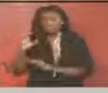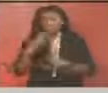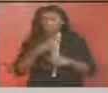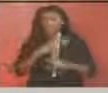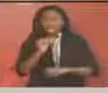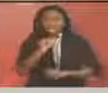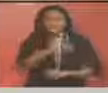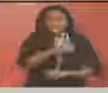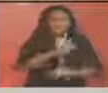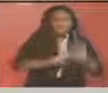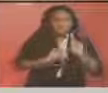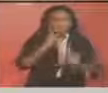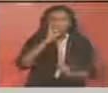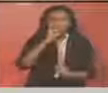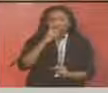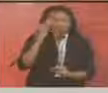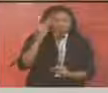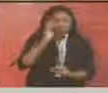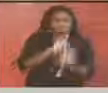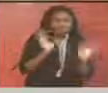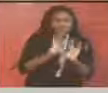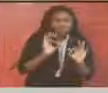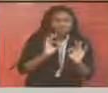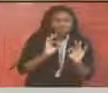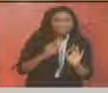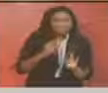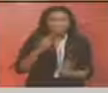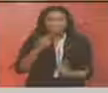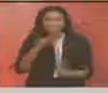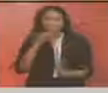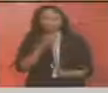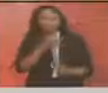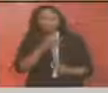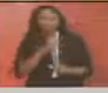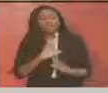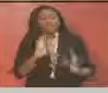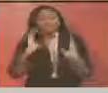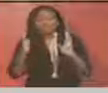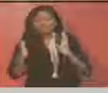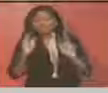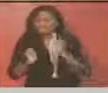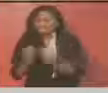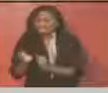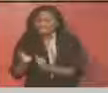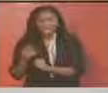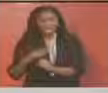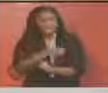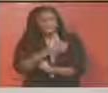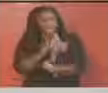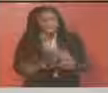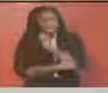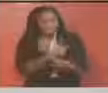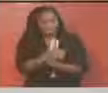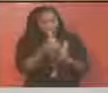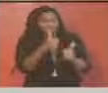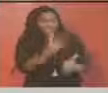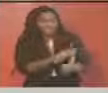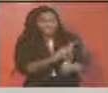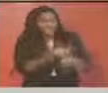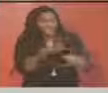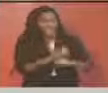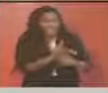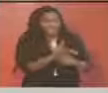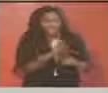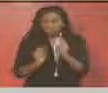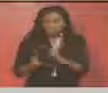to other countries that have started their vaccination plan and why we have not started as yet. We